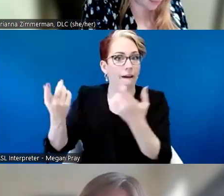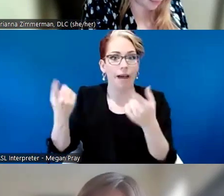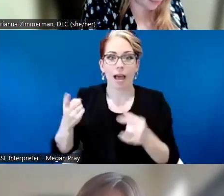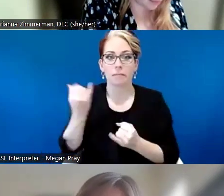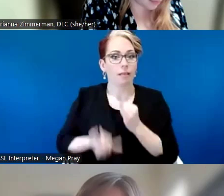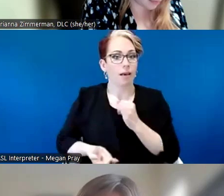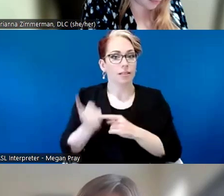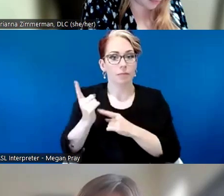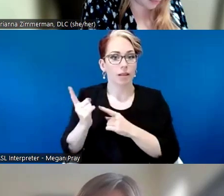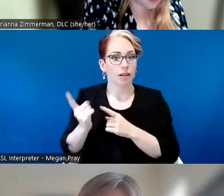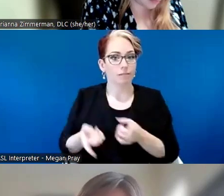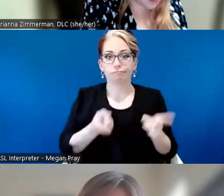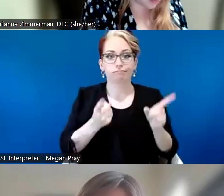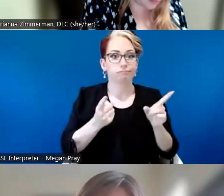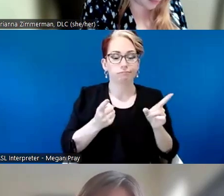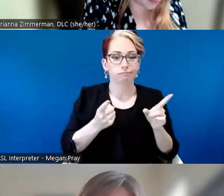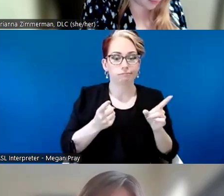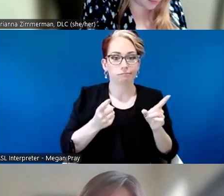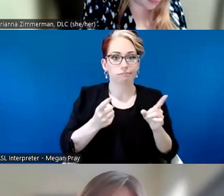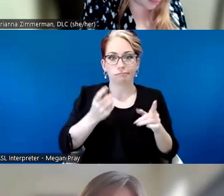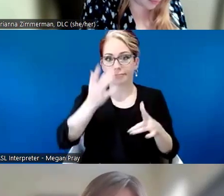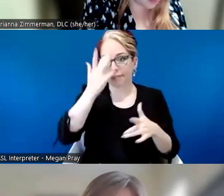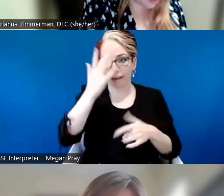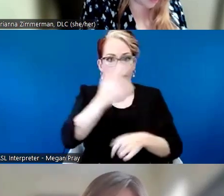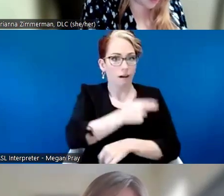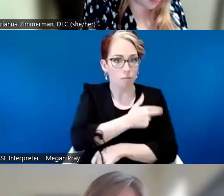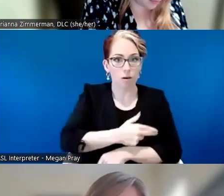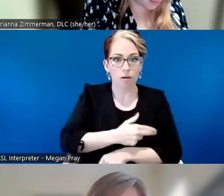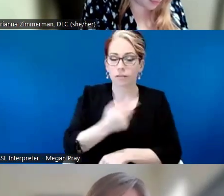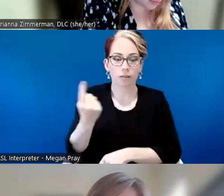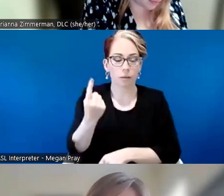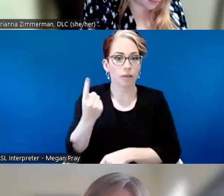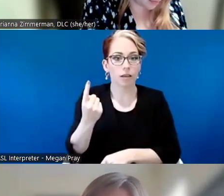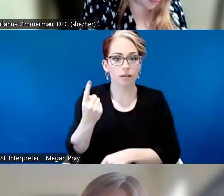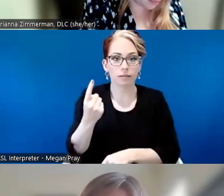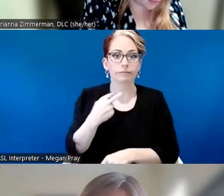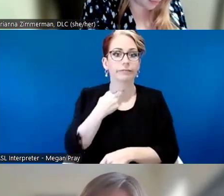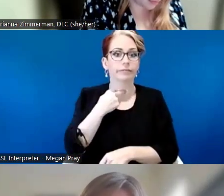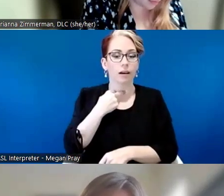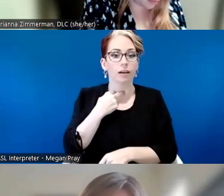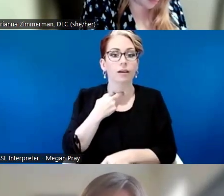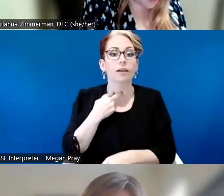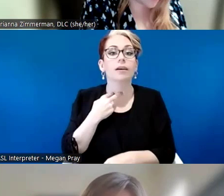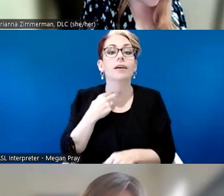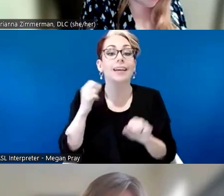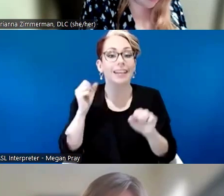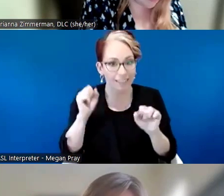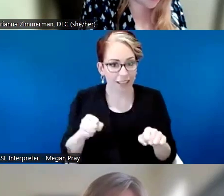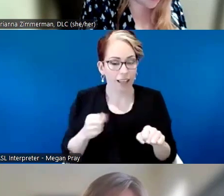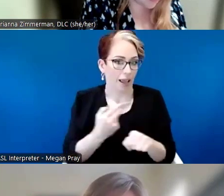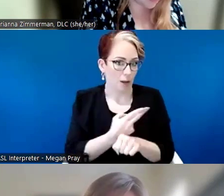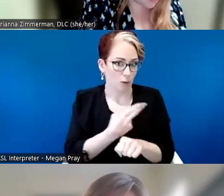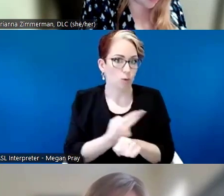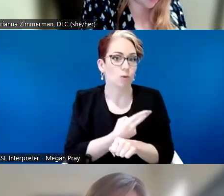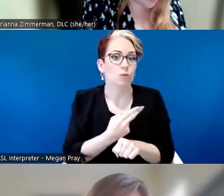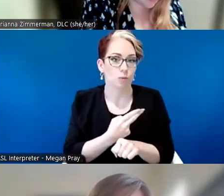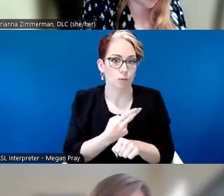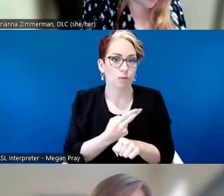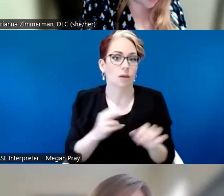wanted, and needed to be able to vote accessibly as part of the emergency absentee ballot